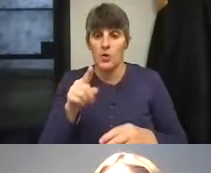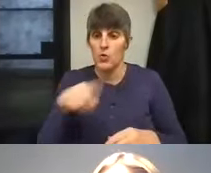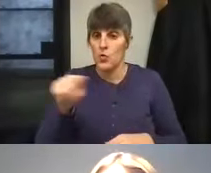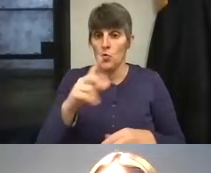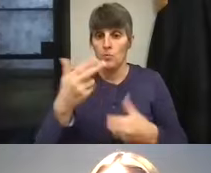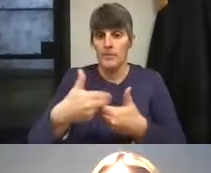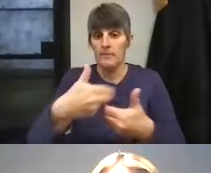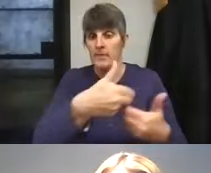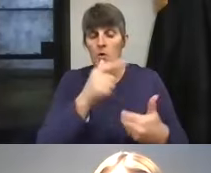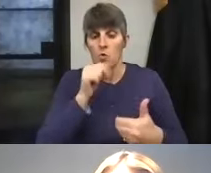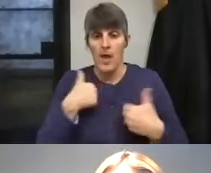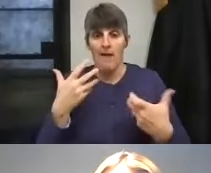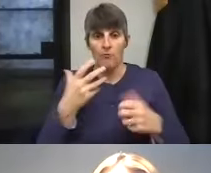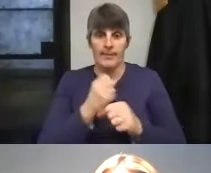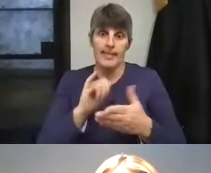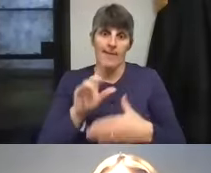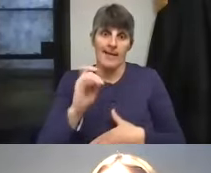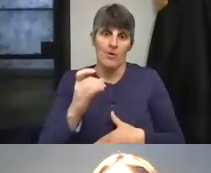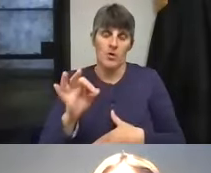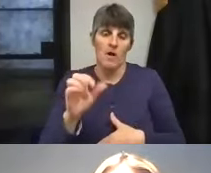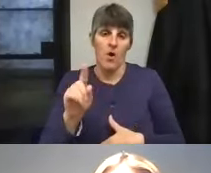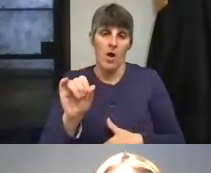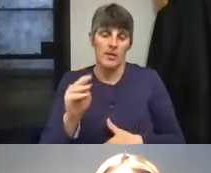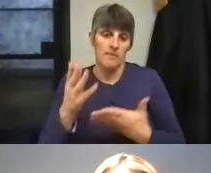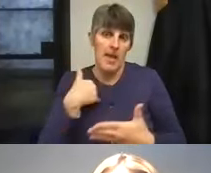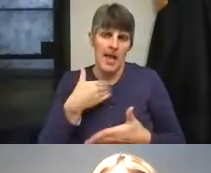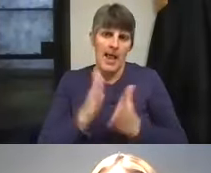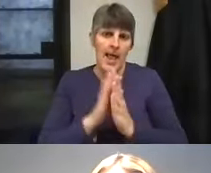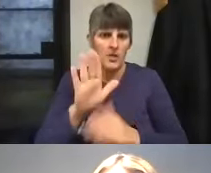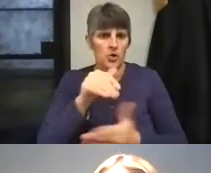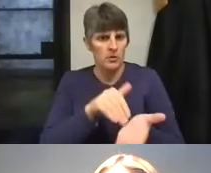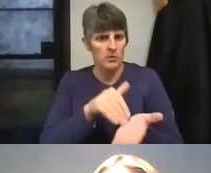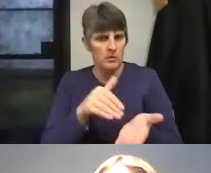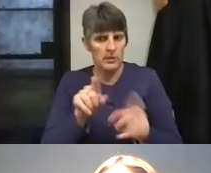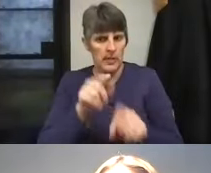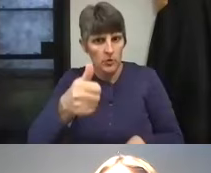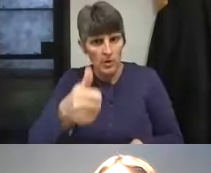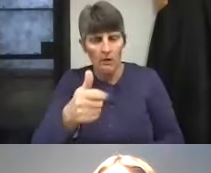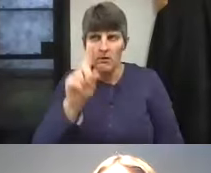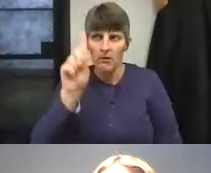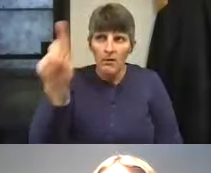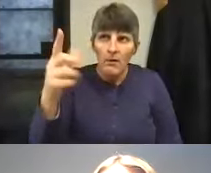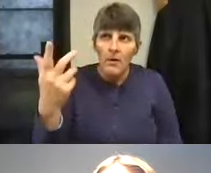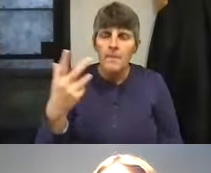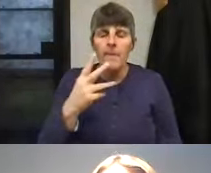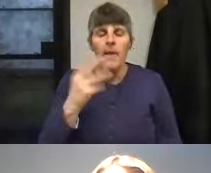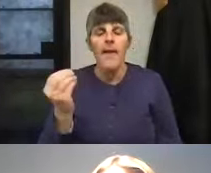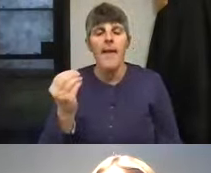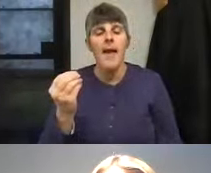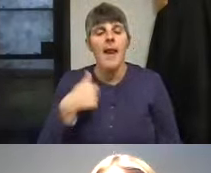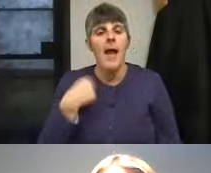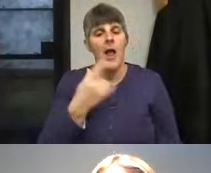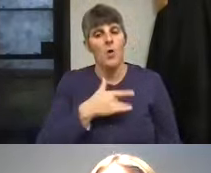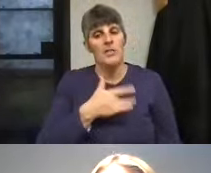who have received a diagnosis of autism might have asked your clinician this yourself. And I always feel